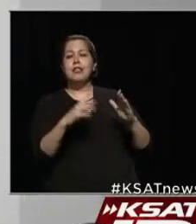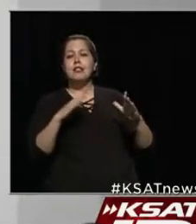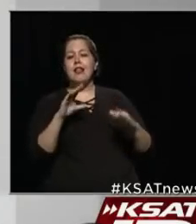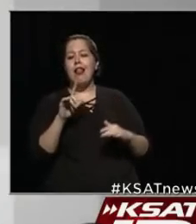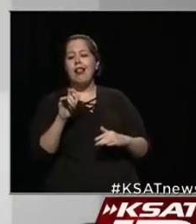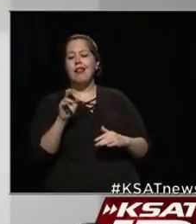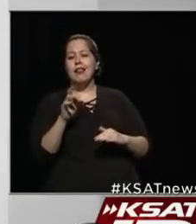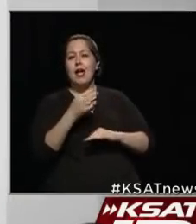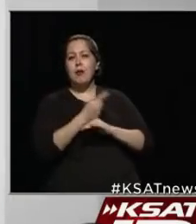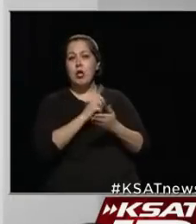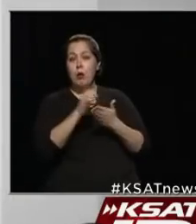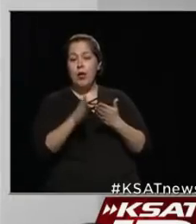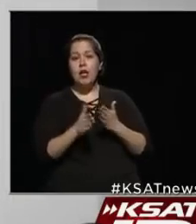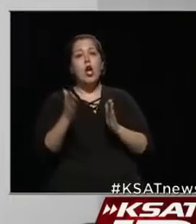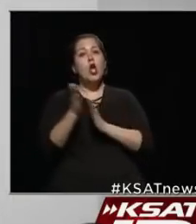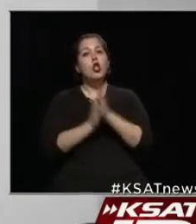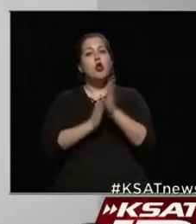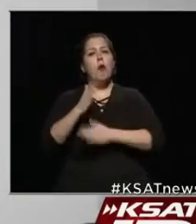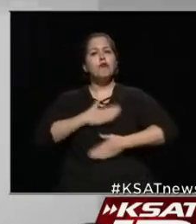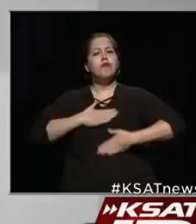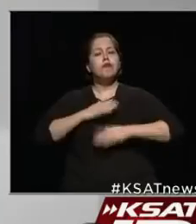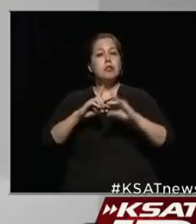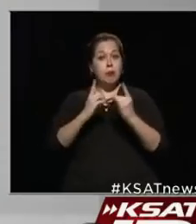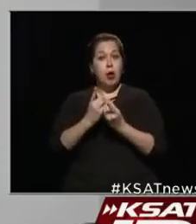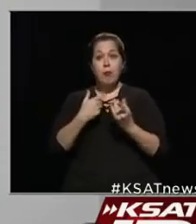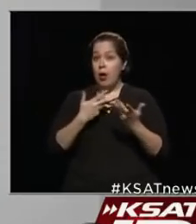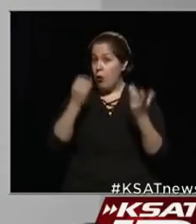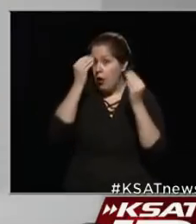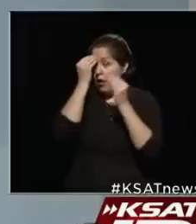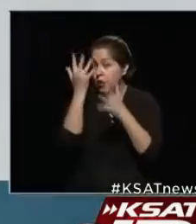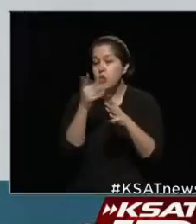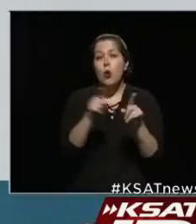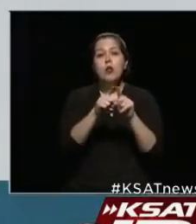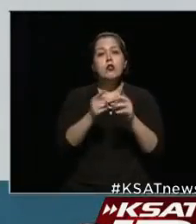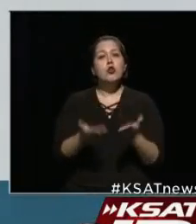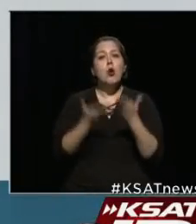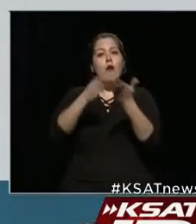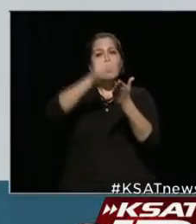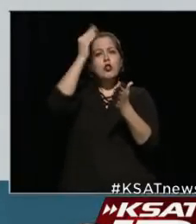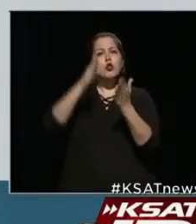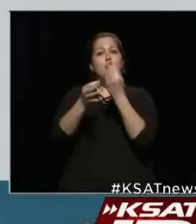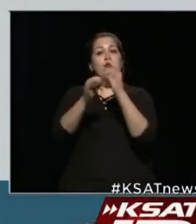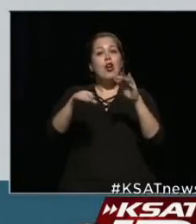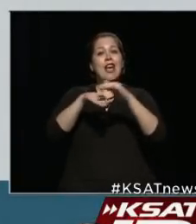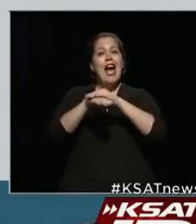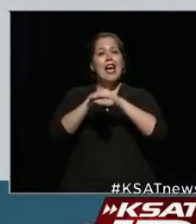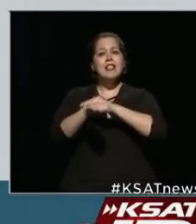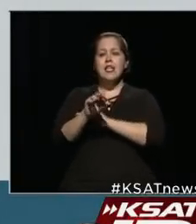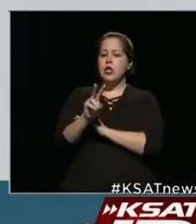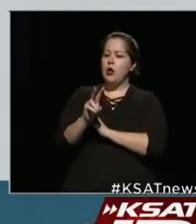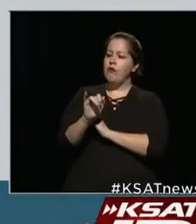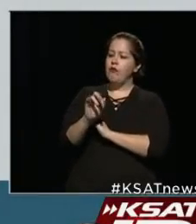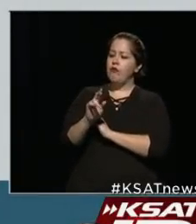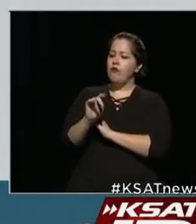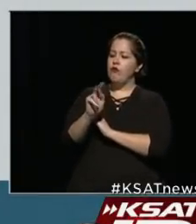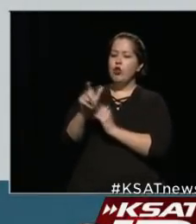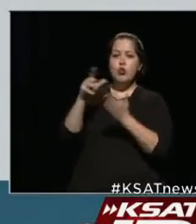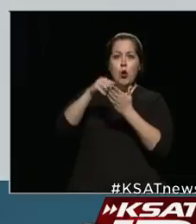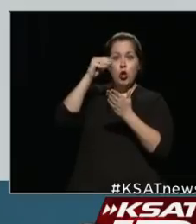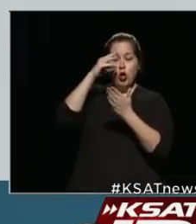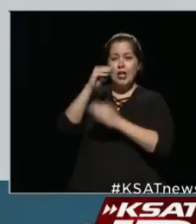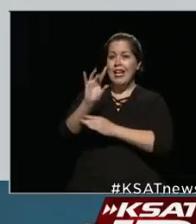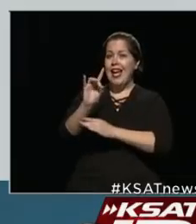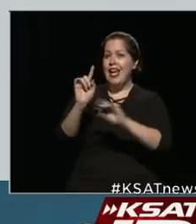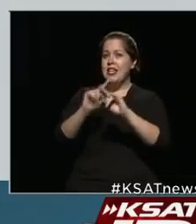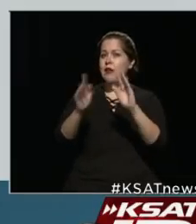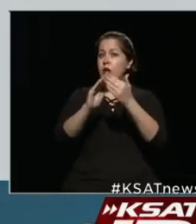The Parks and Recreation Department, I do want to inform you, is also offering students free access to our virtual learning hubs at eight